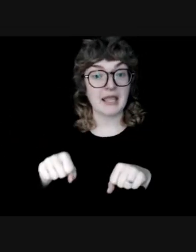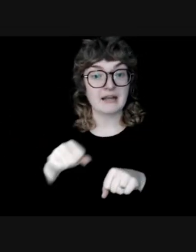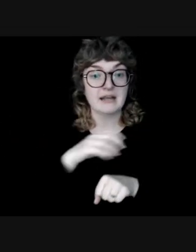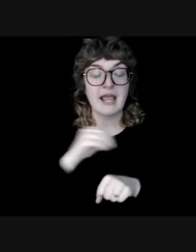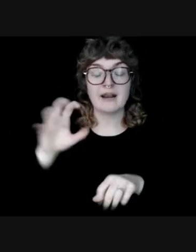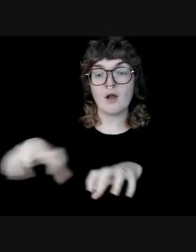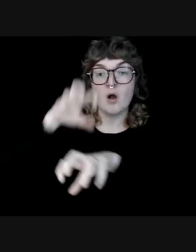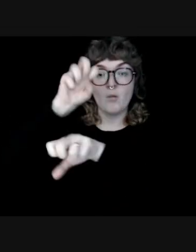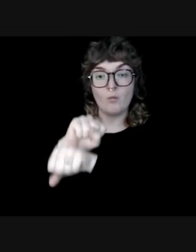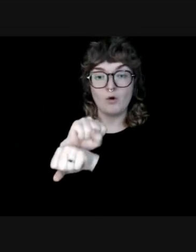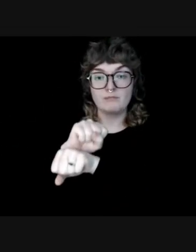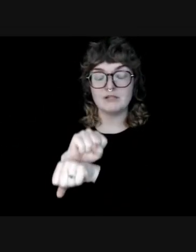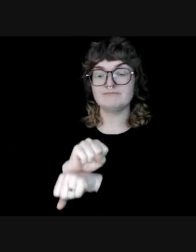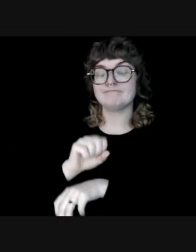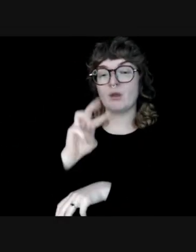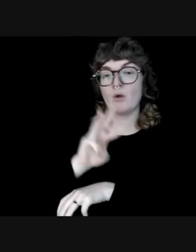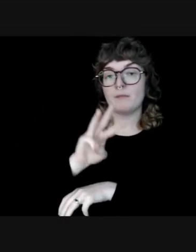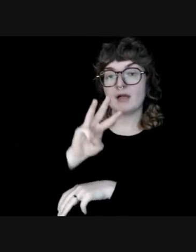website,